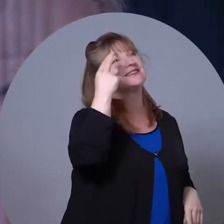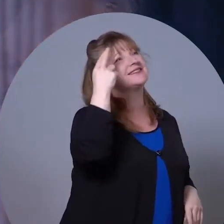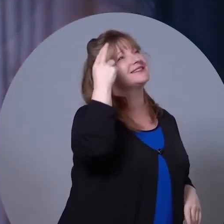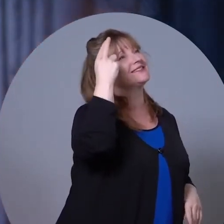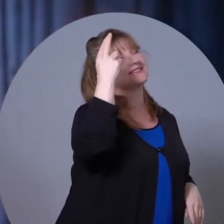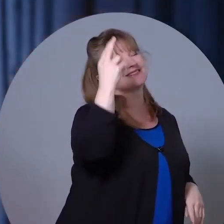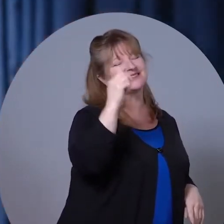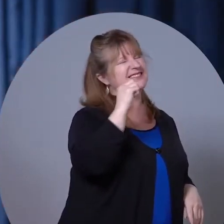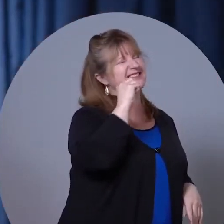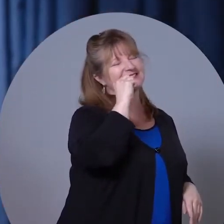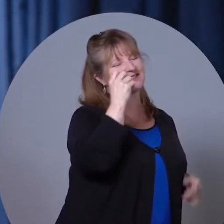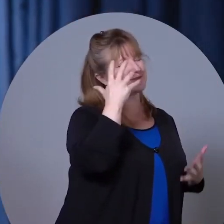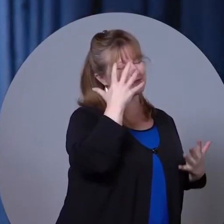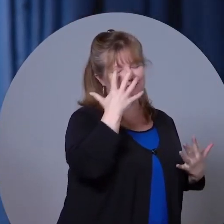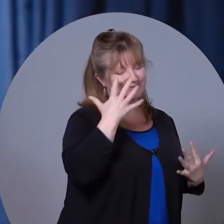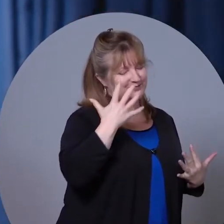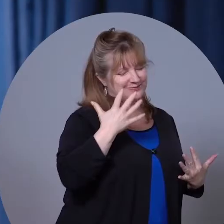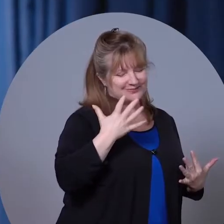blues.